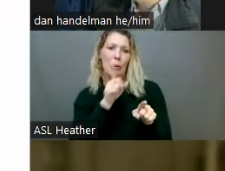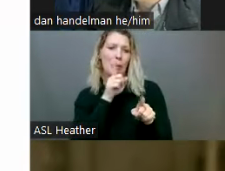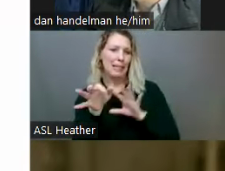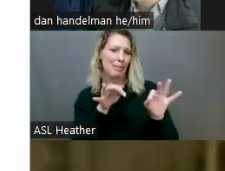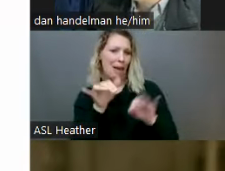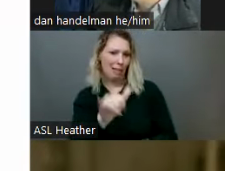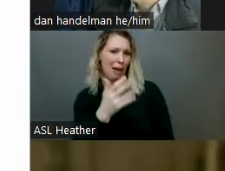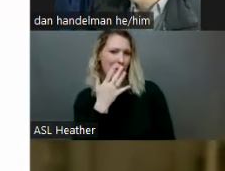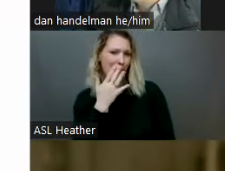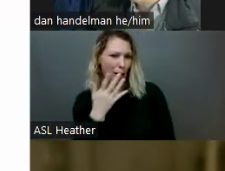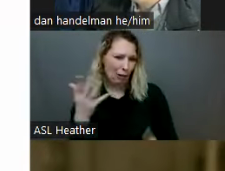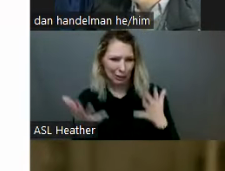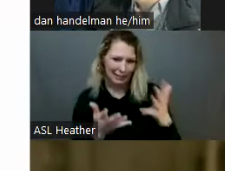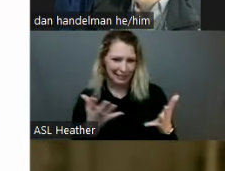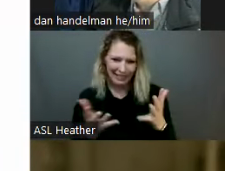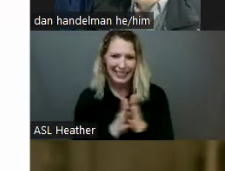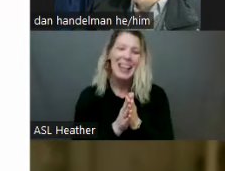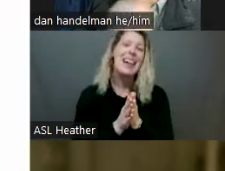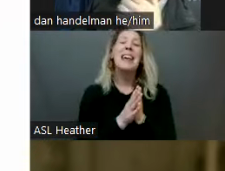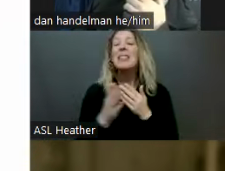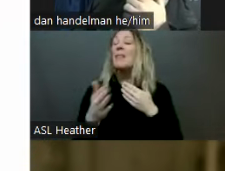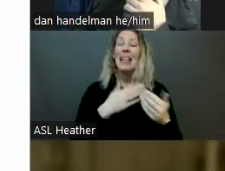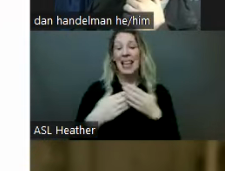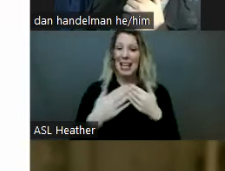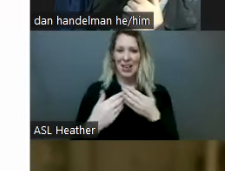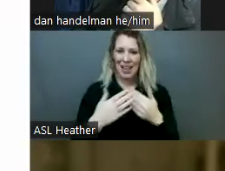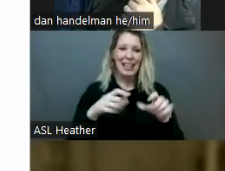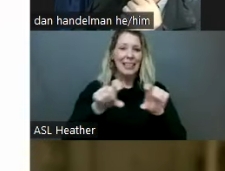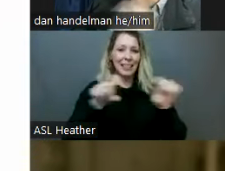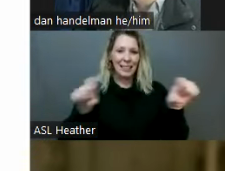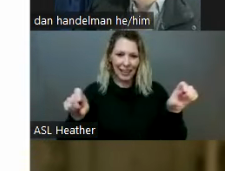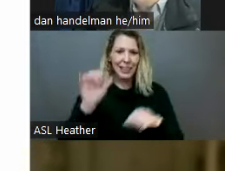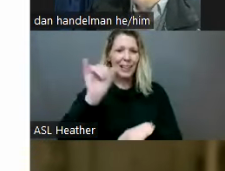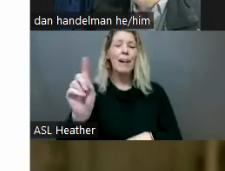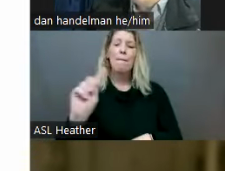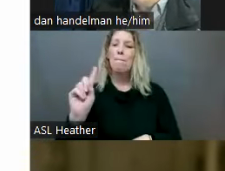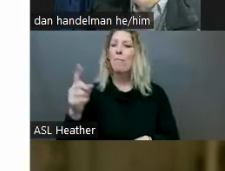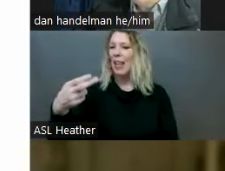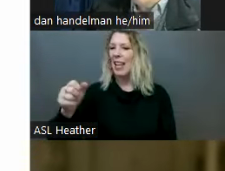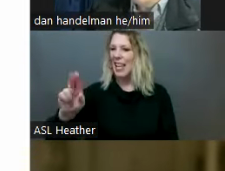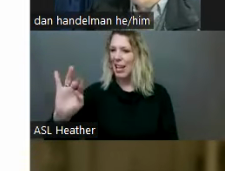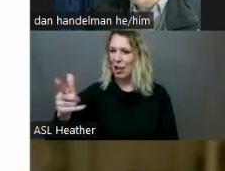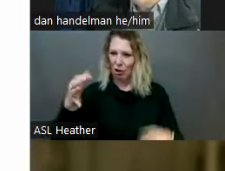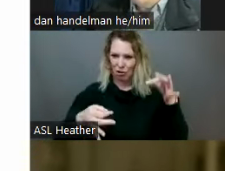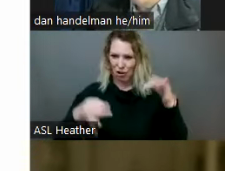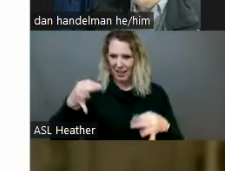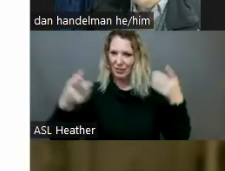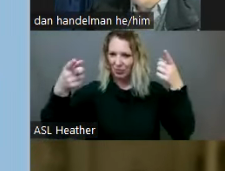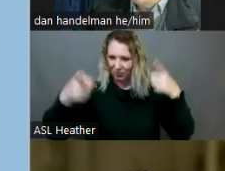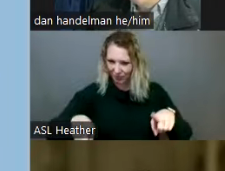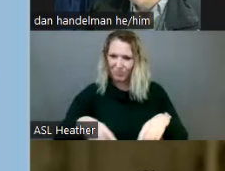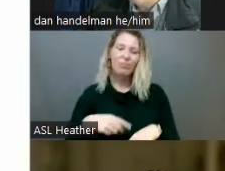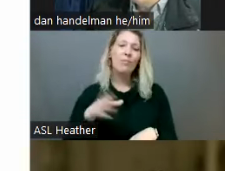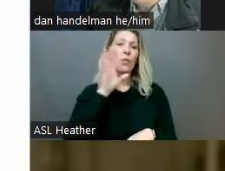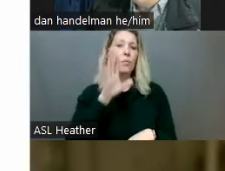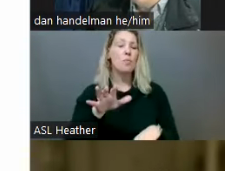quite 100% correctly. So anyway, so this is where the hearings happen. So there's a hearings panel that'll be made up of some kind of subsection of the board that will